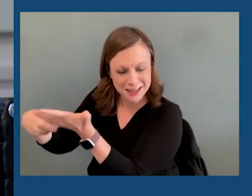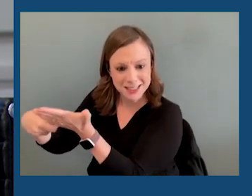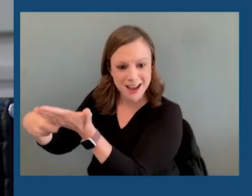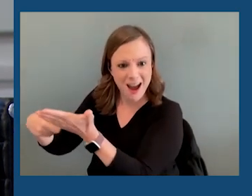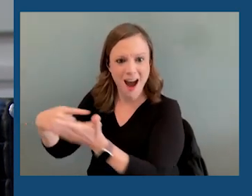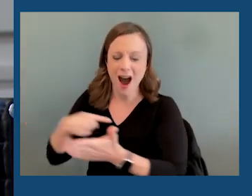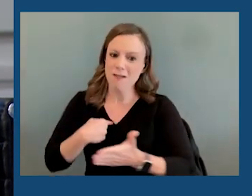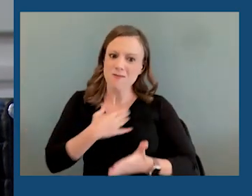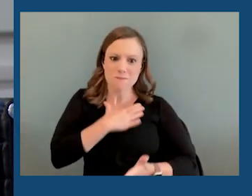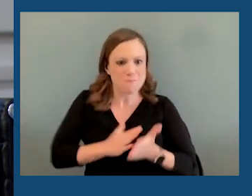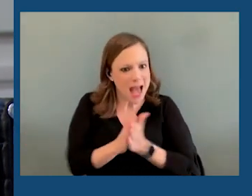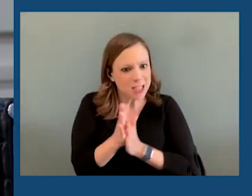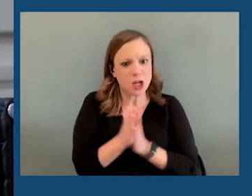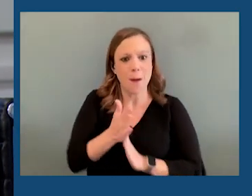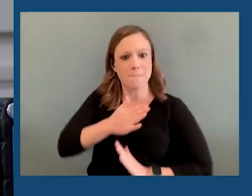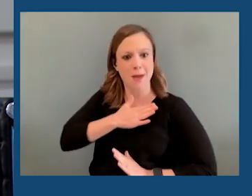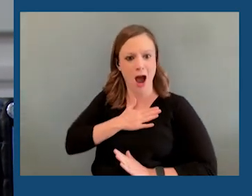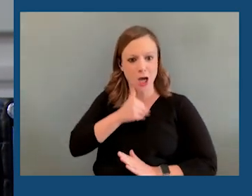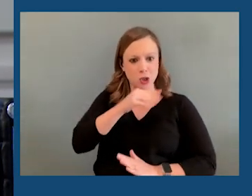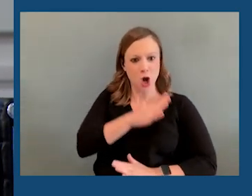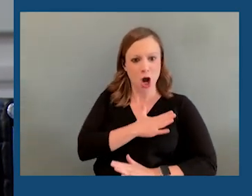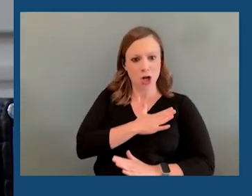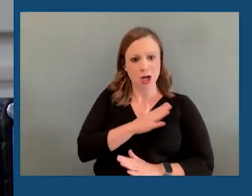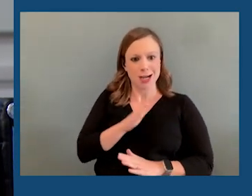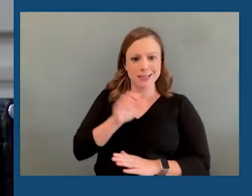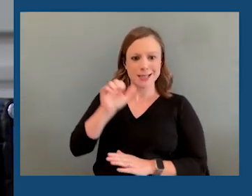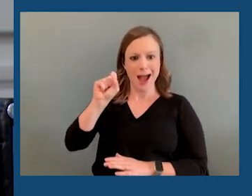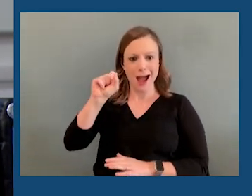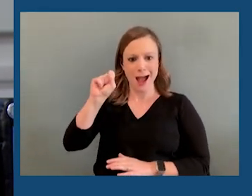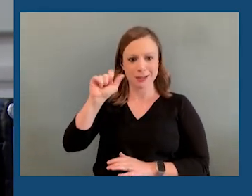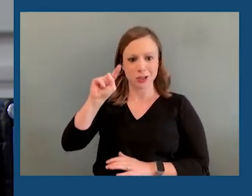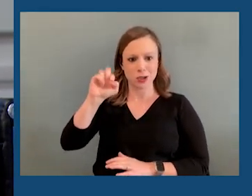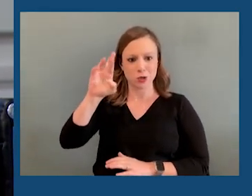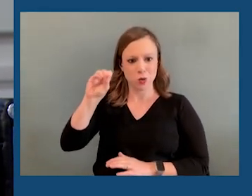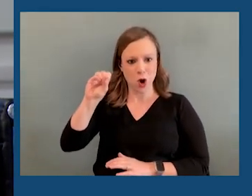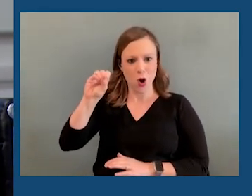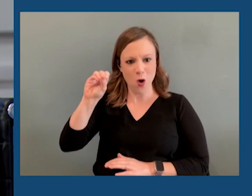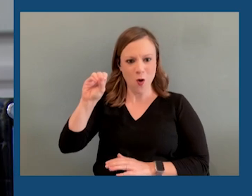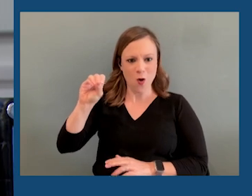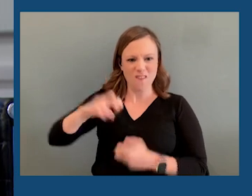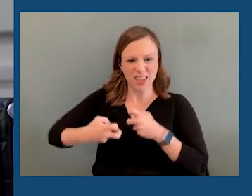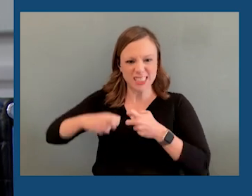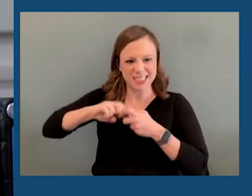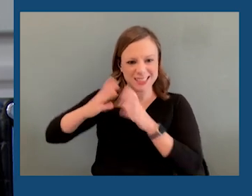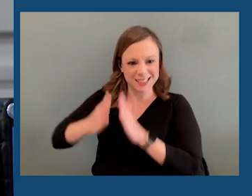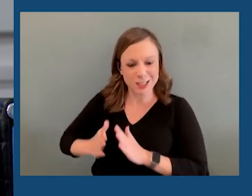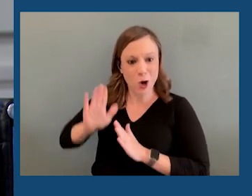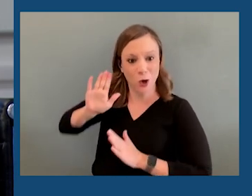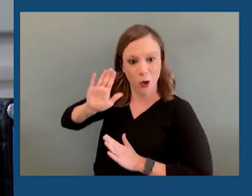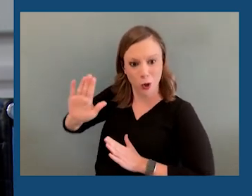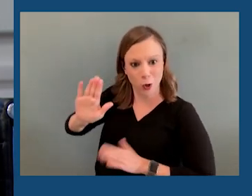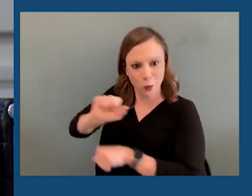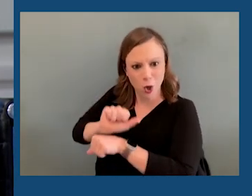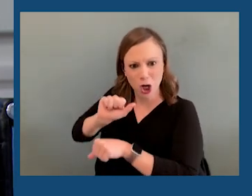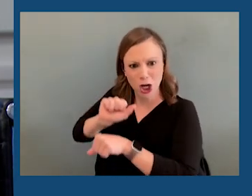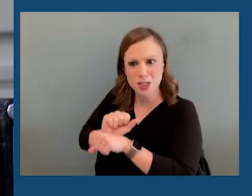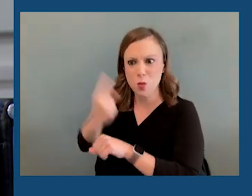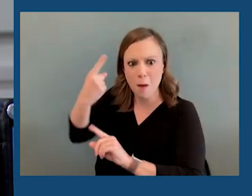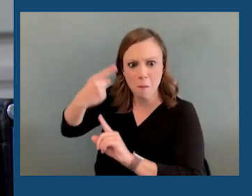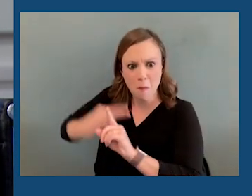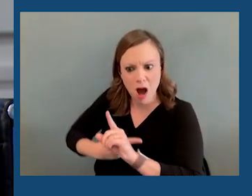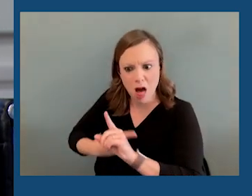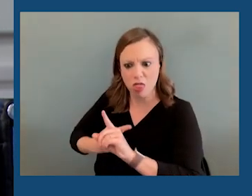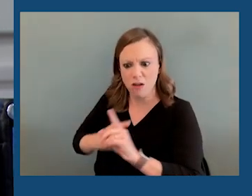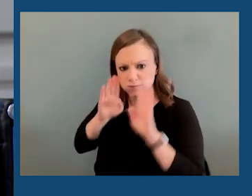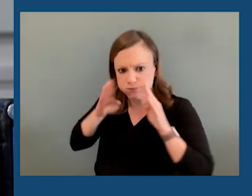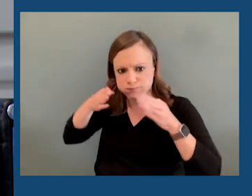astrophysicist. Her research could take a month of CPU work, which means that to turn around a whole